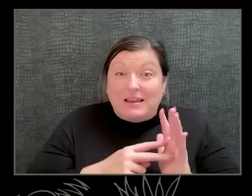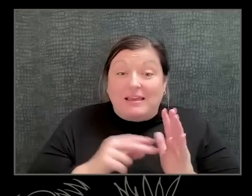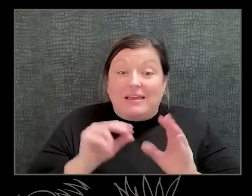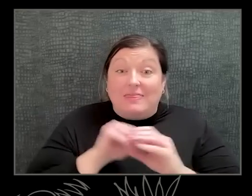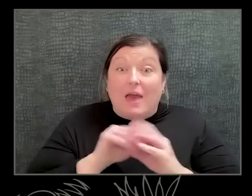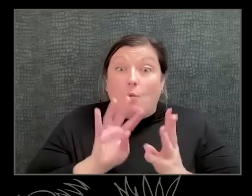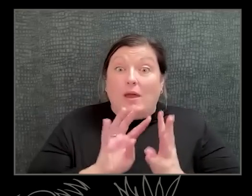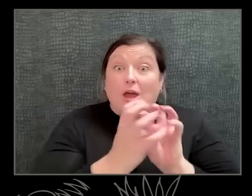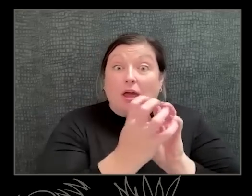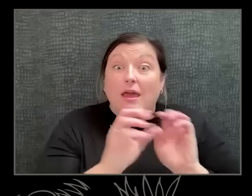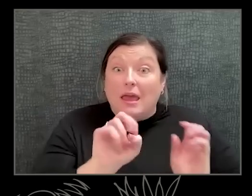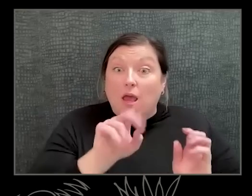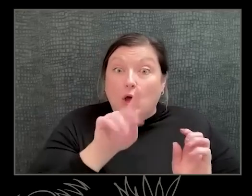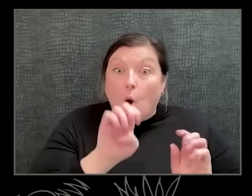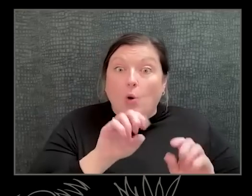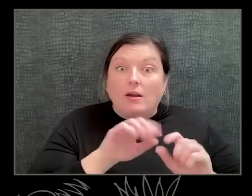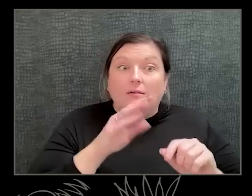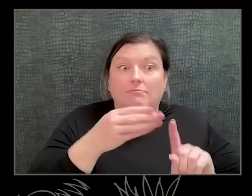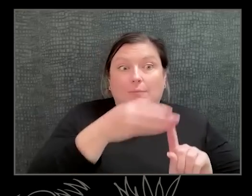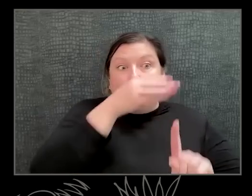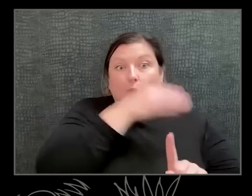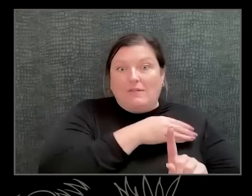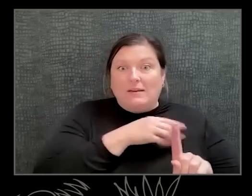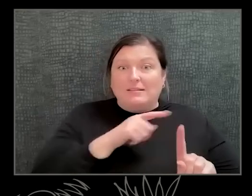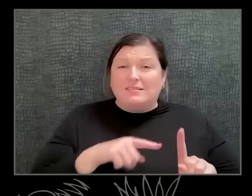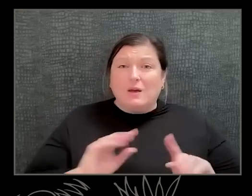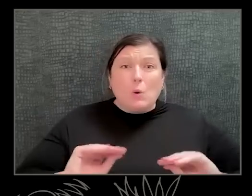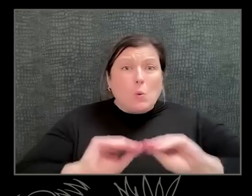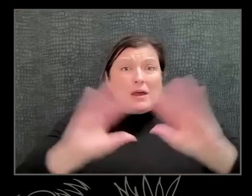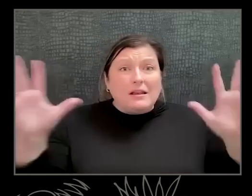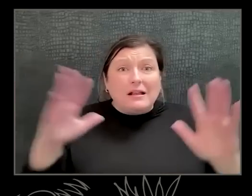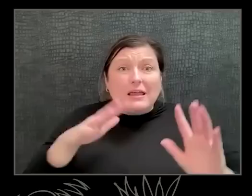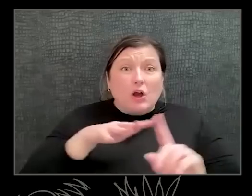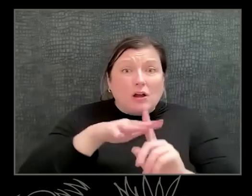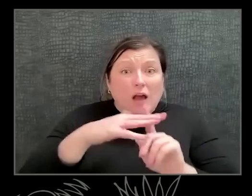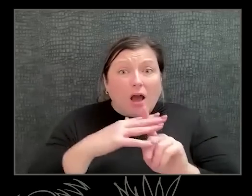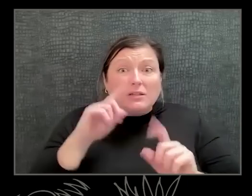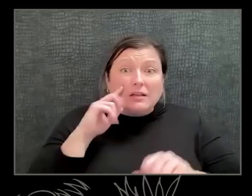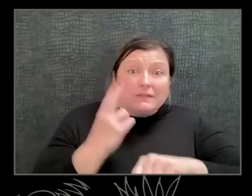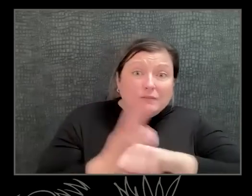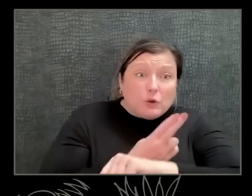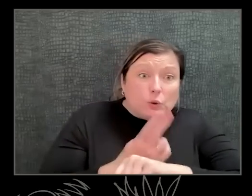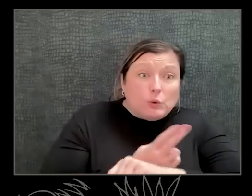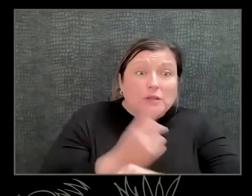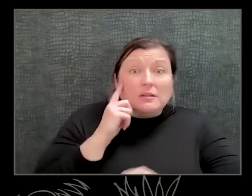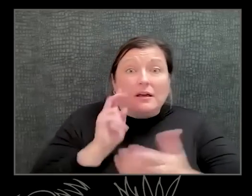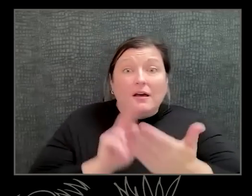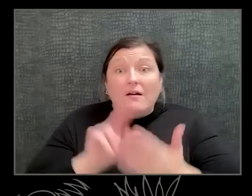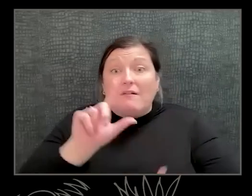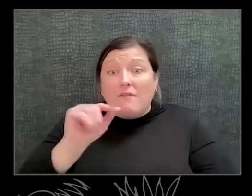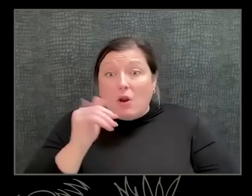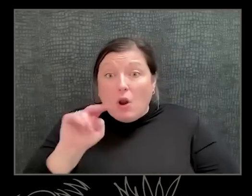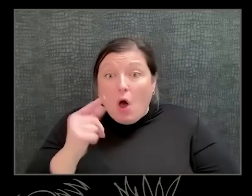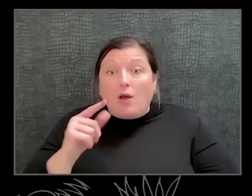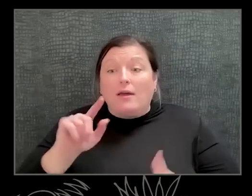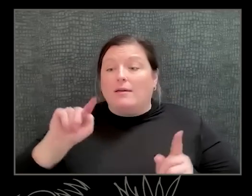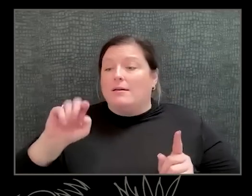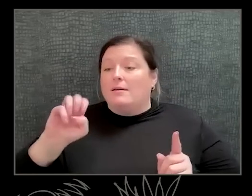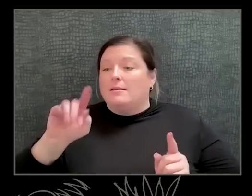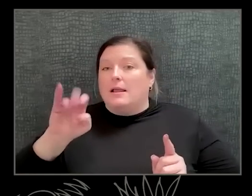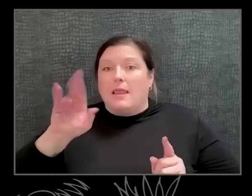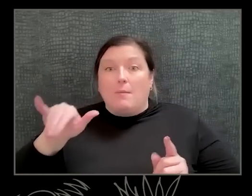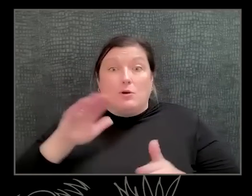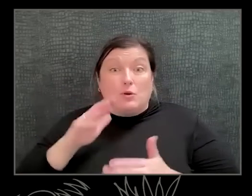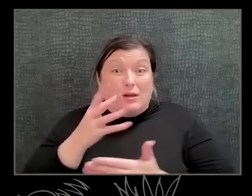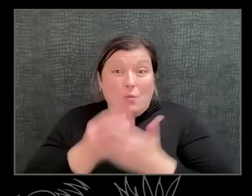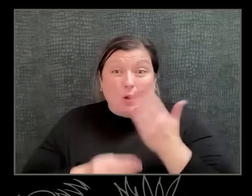function. We had crystal clear context that we could provide to our users, to logging, to telemetry, and we just lose it here, all that